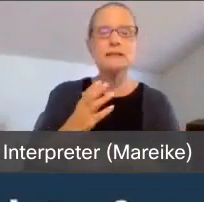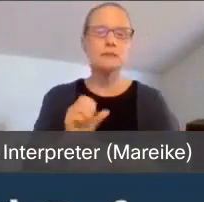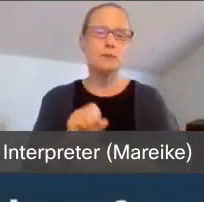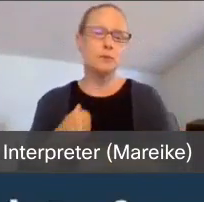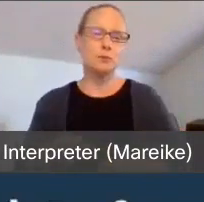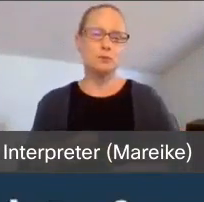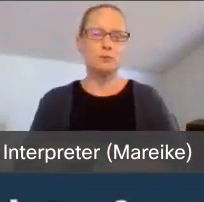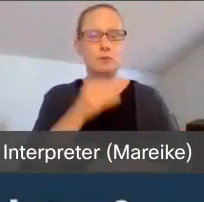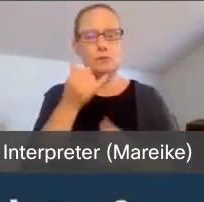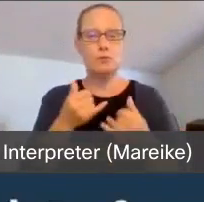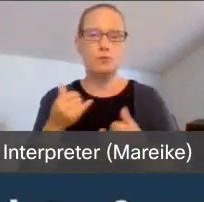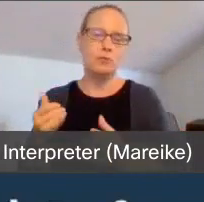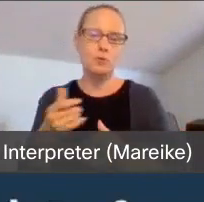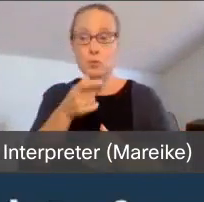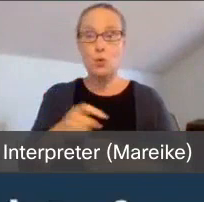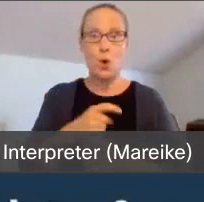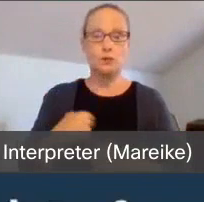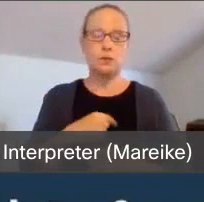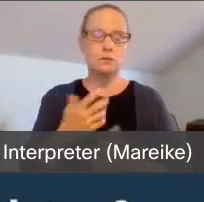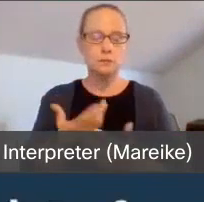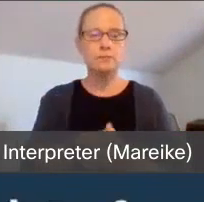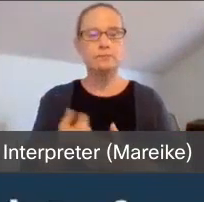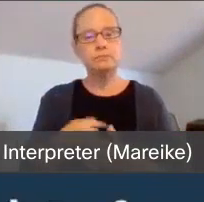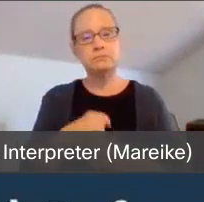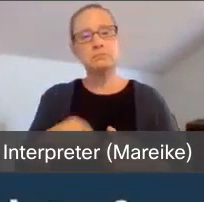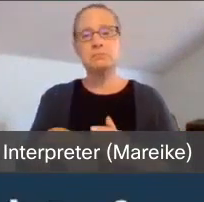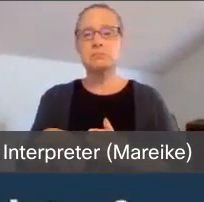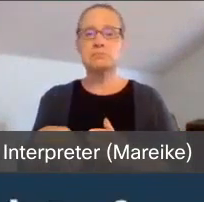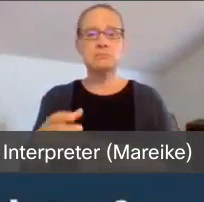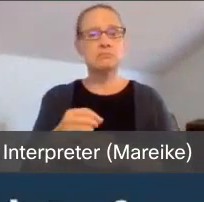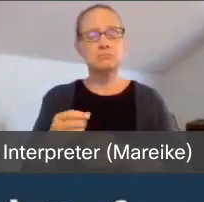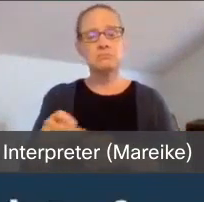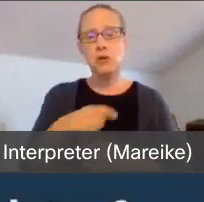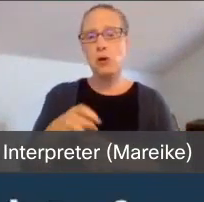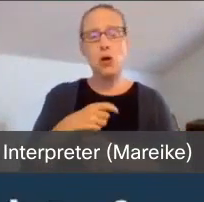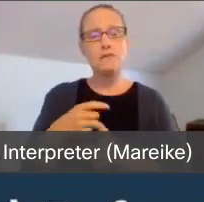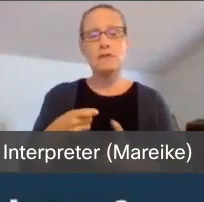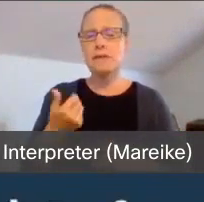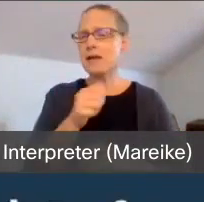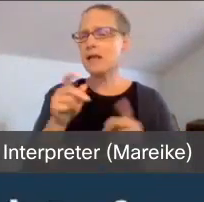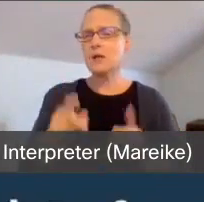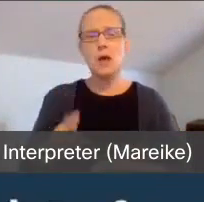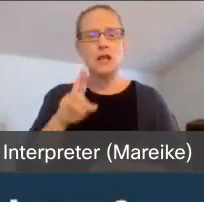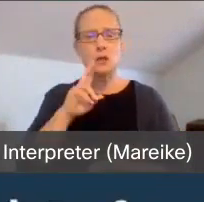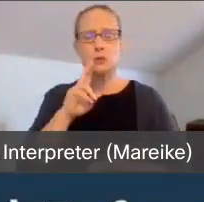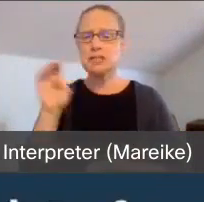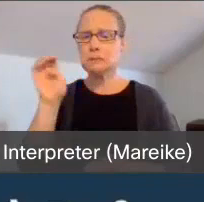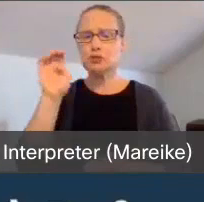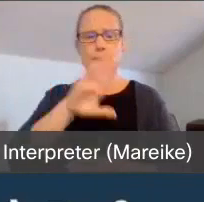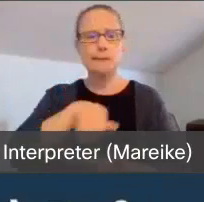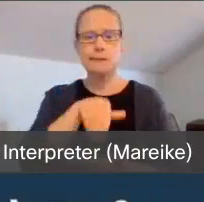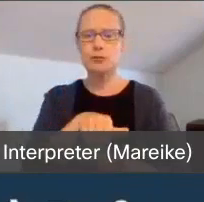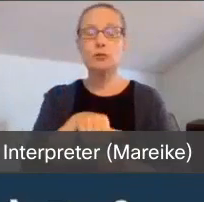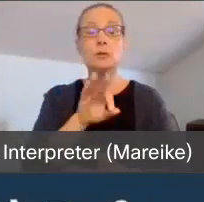on the calls with our callers. So we can basically receive call referrals from anybody at the Houston Emergency Center.